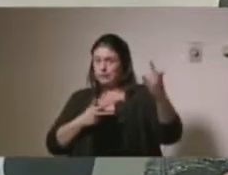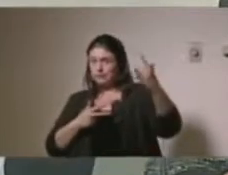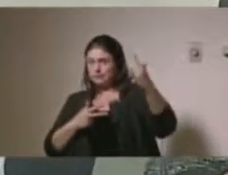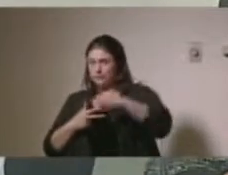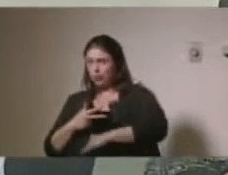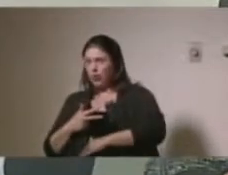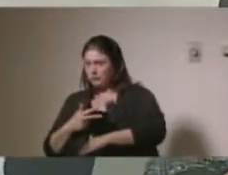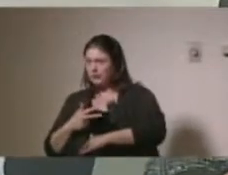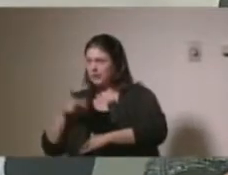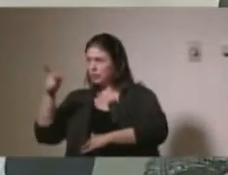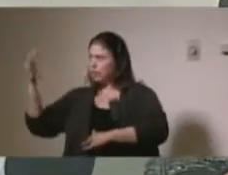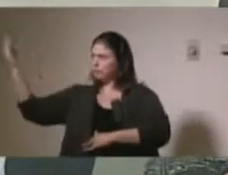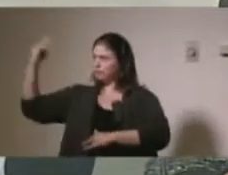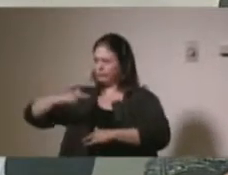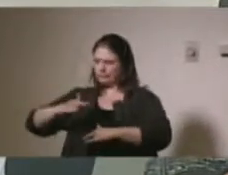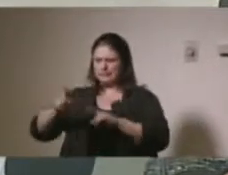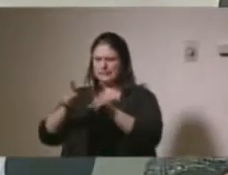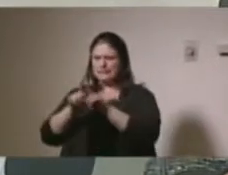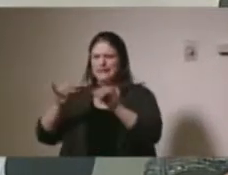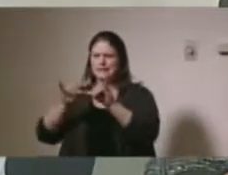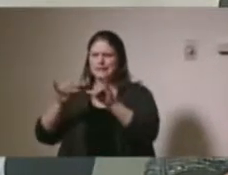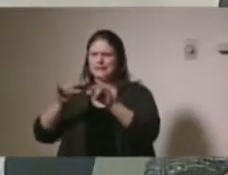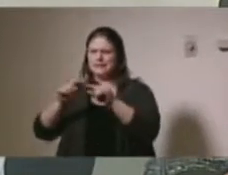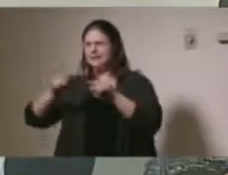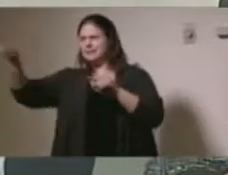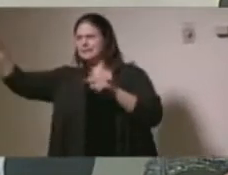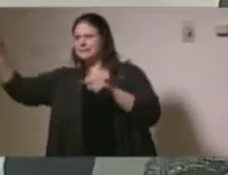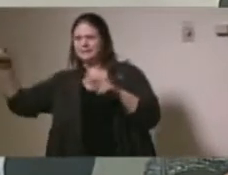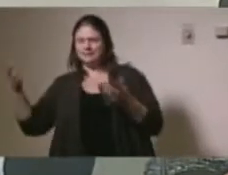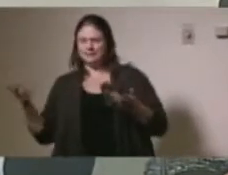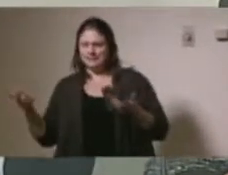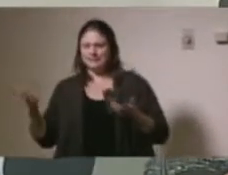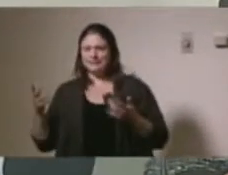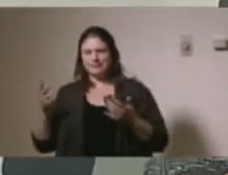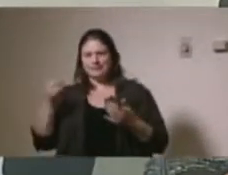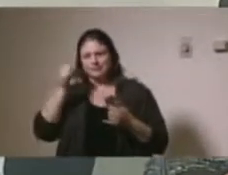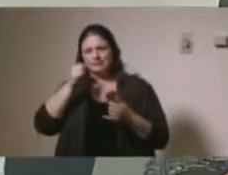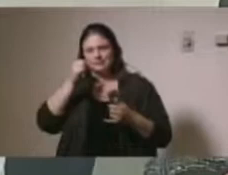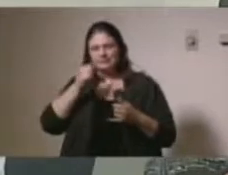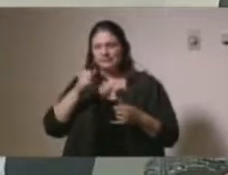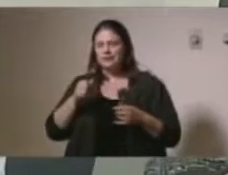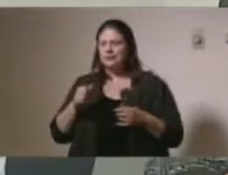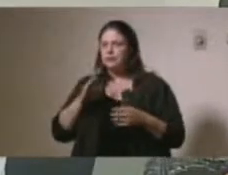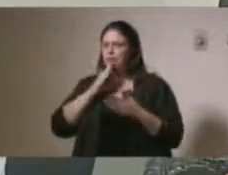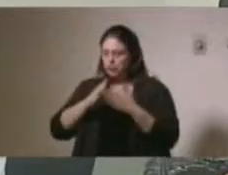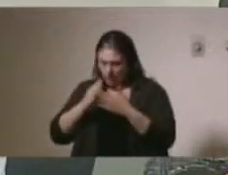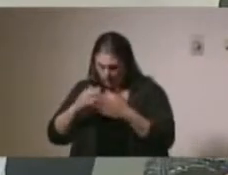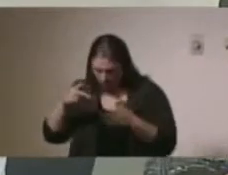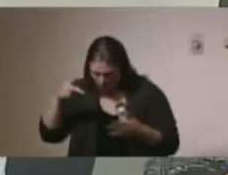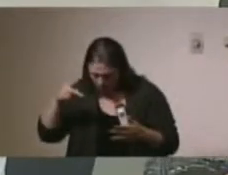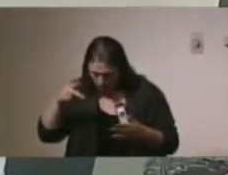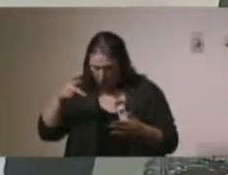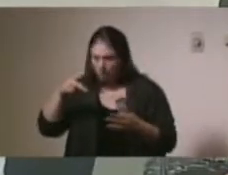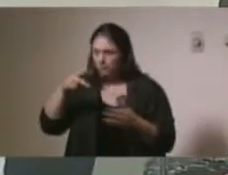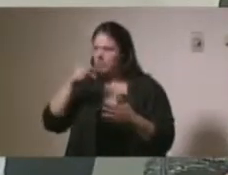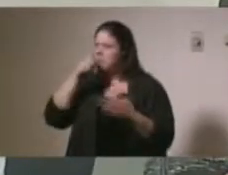about a postal bank and making sure that the post office stays, is, the large centers is